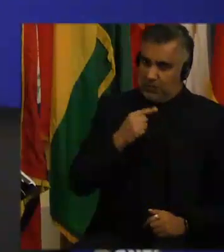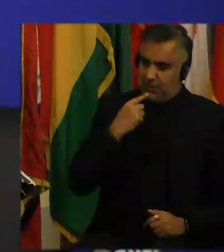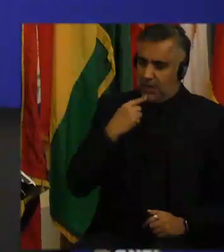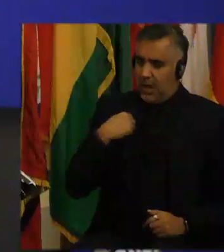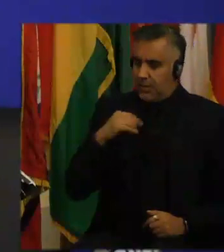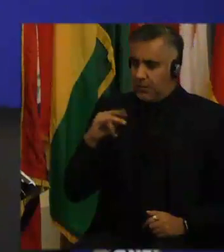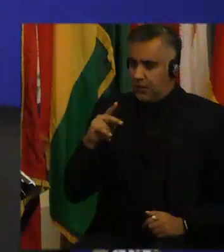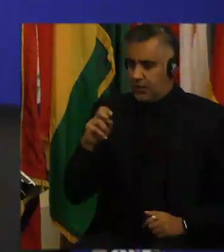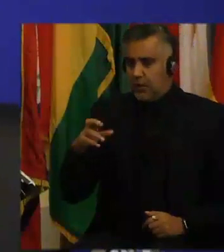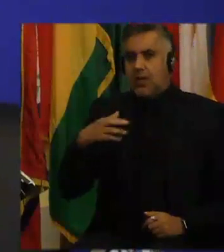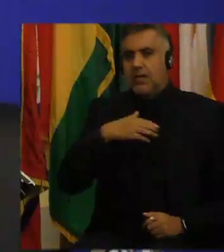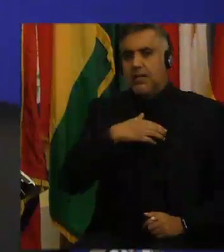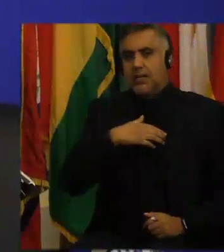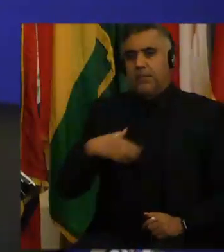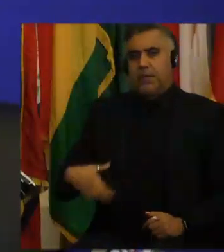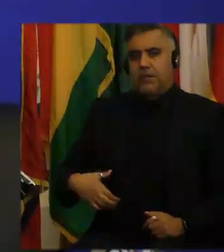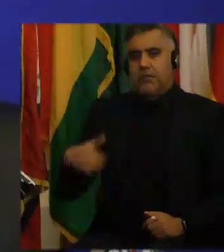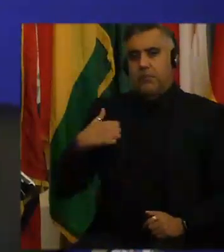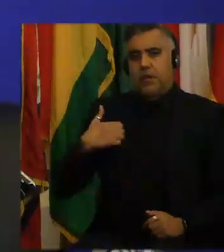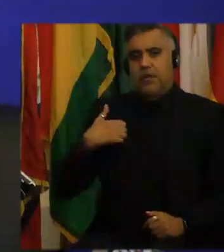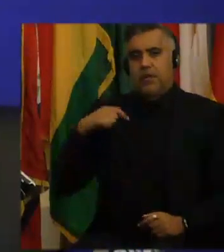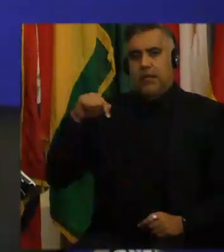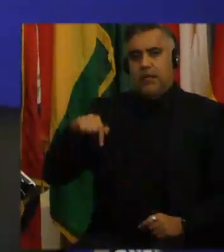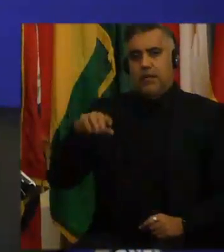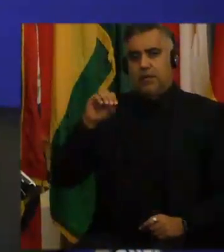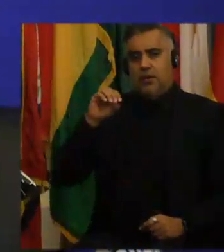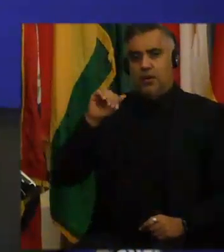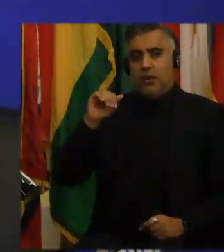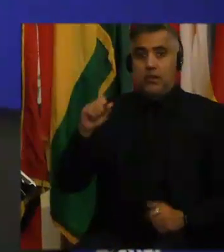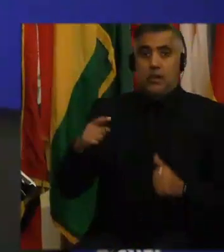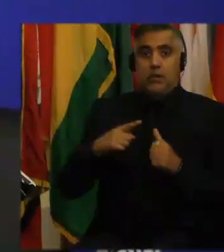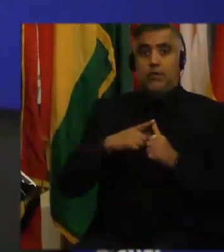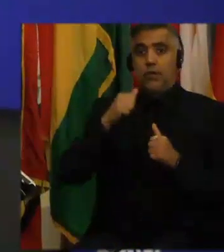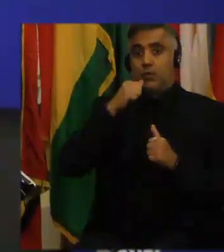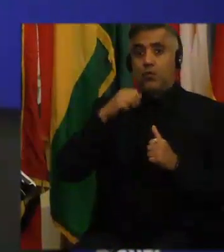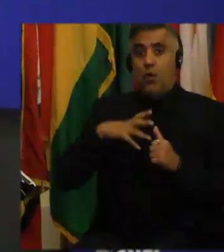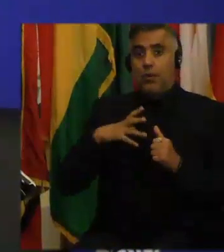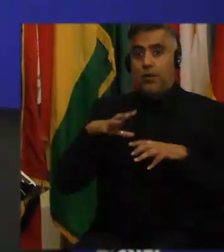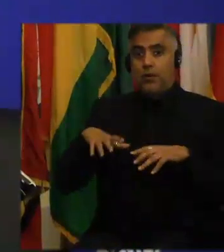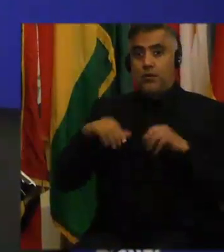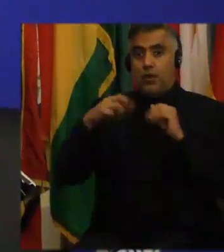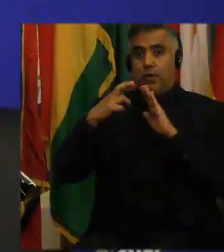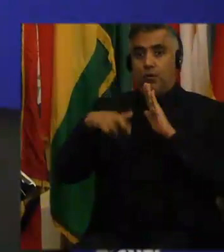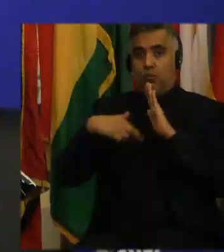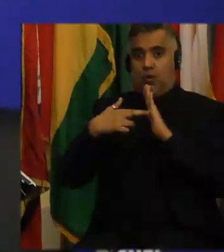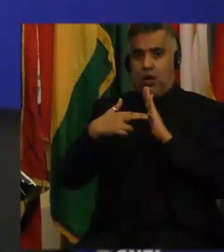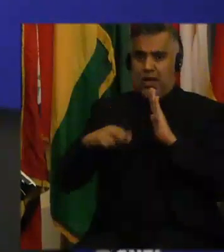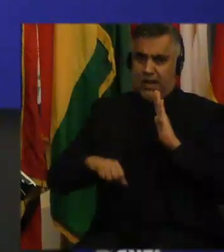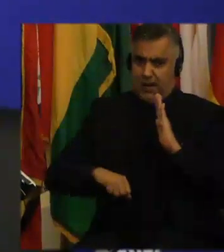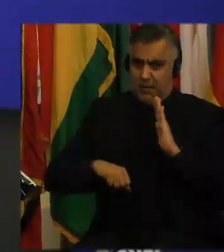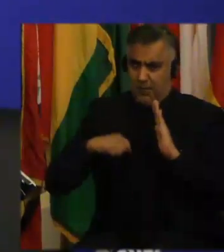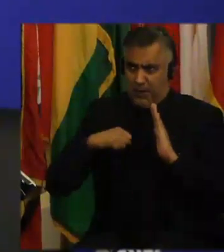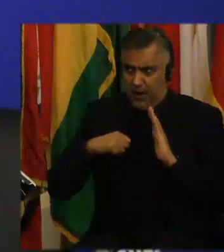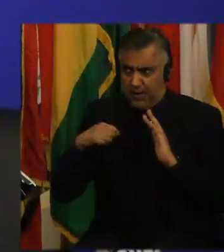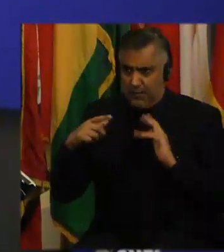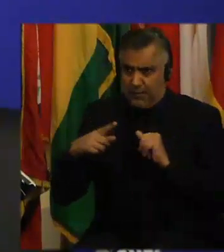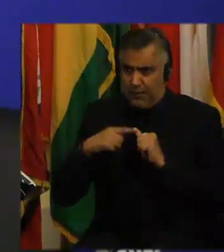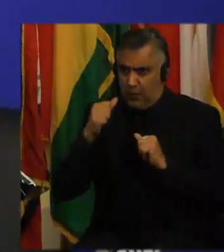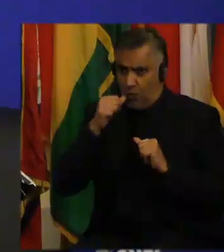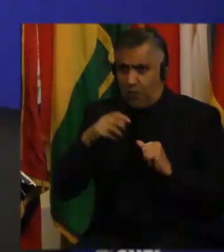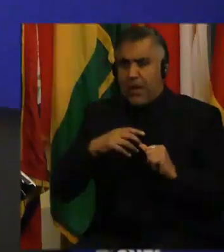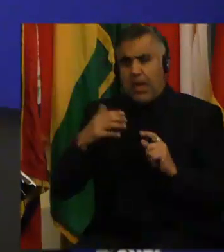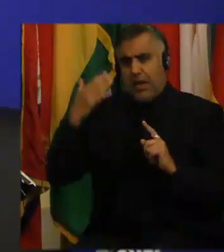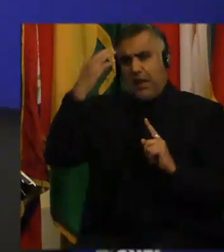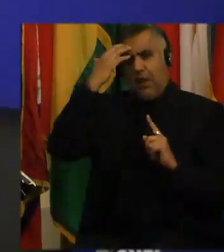Loden. I'm the Canadian Ambassador to the OAS. I'm the first woman to hold that role, and extremely proud of that, and extremely aware of